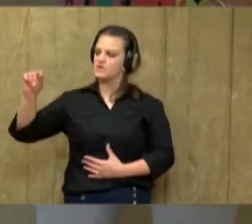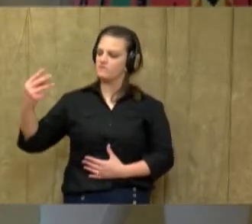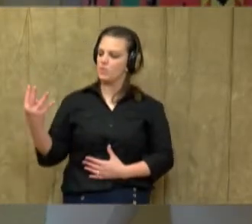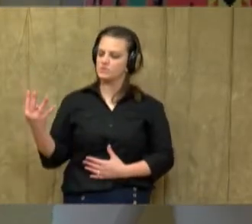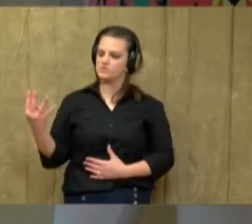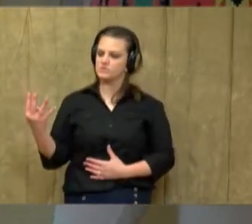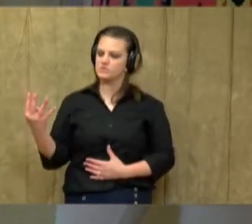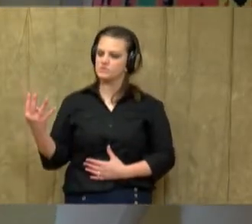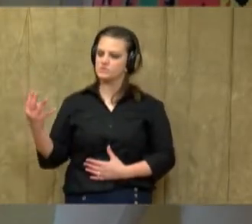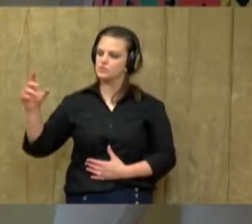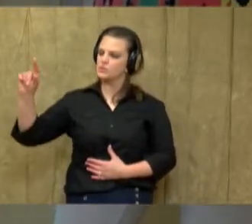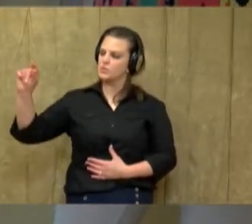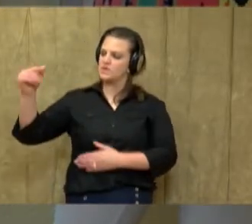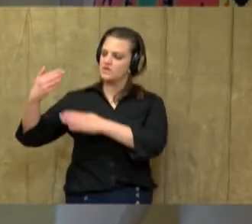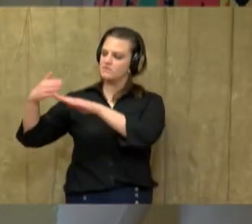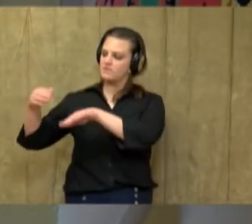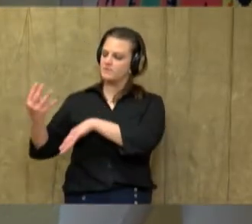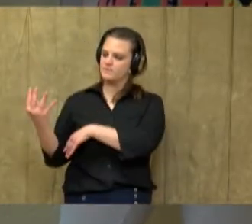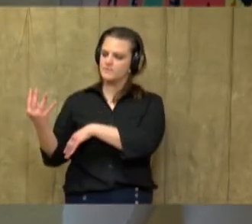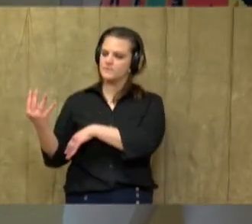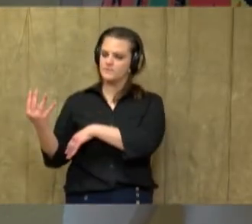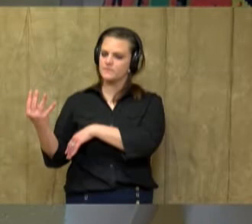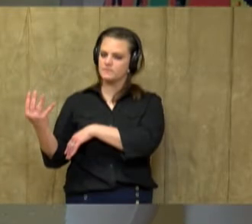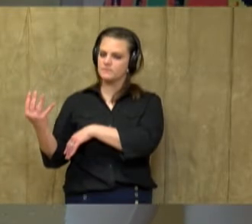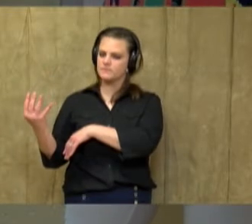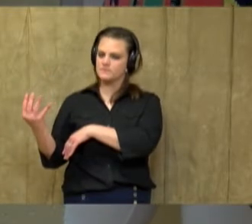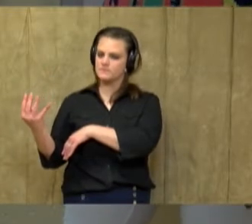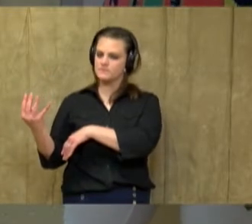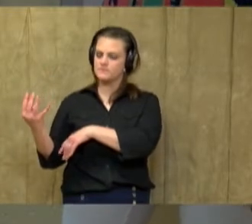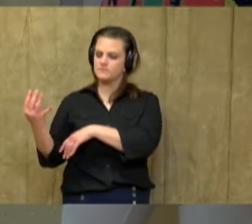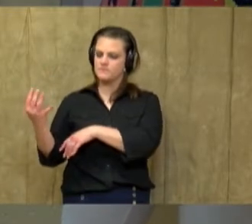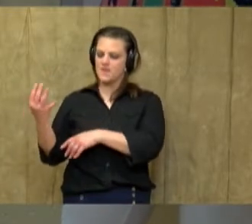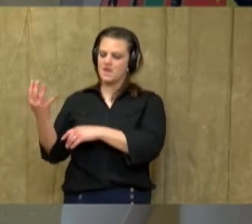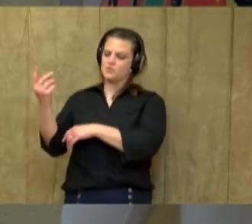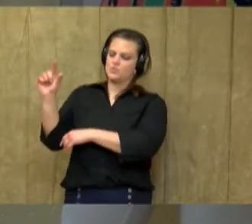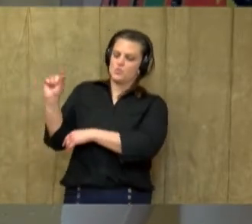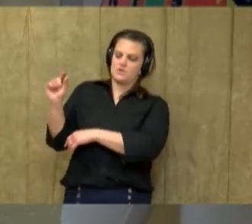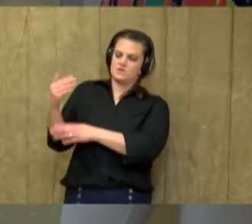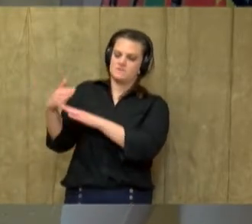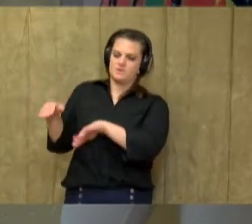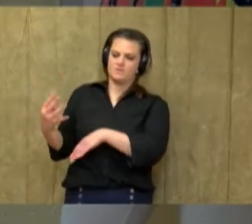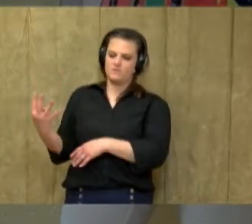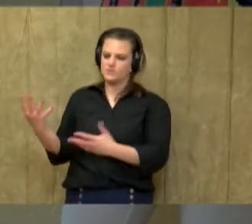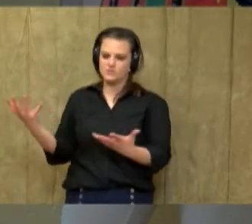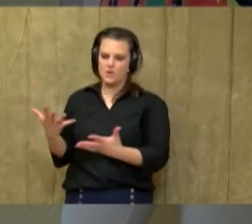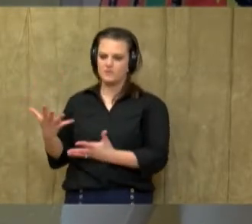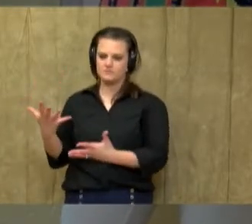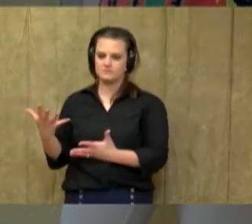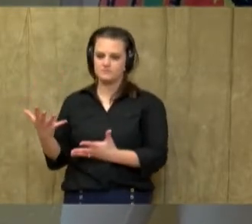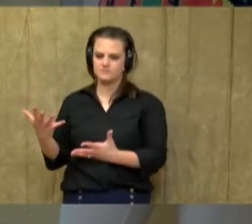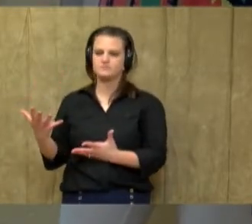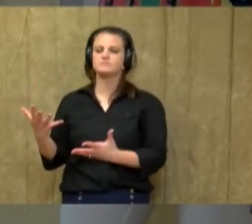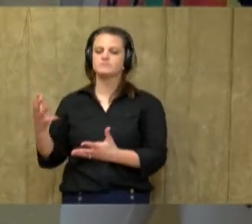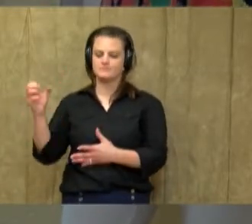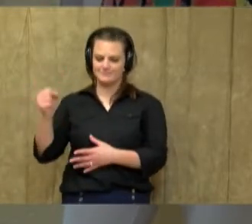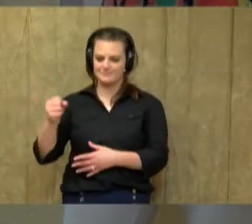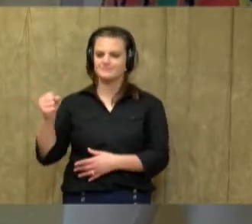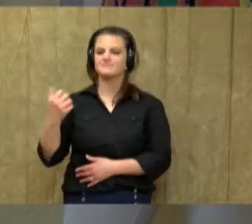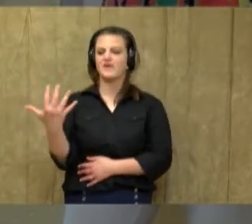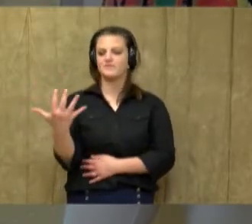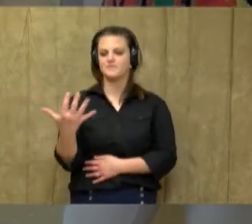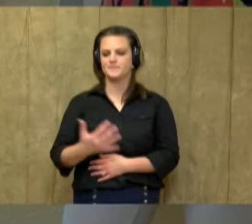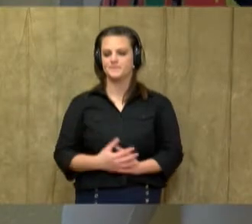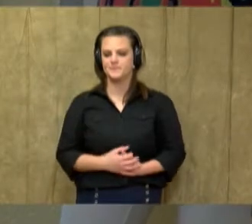20/4 or 20 divided by 4. And what is 20 divided by 4? Yep, it's